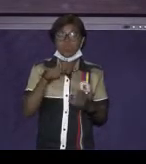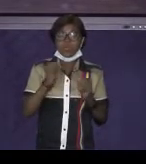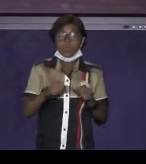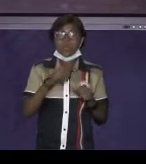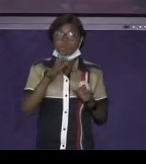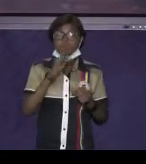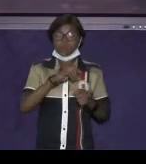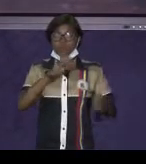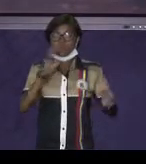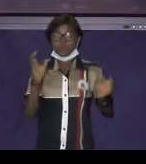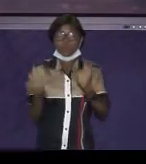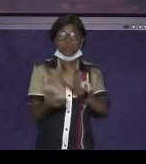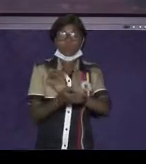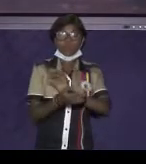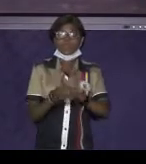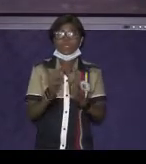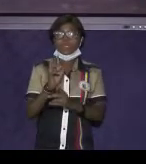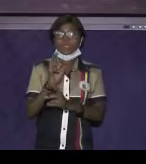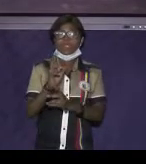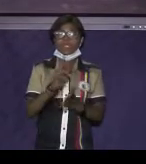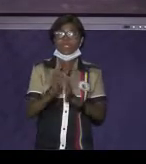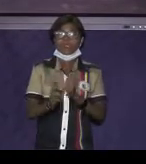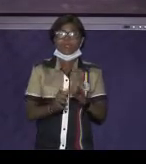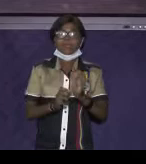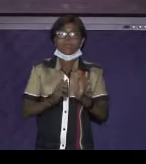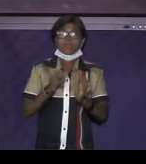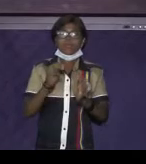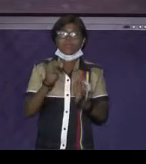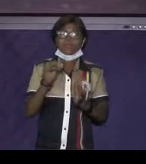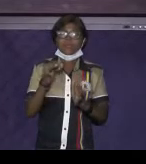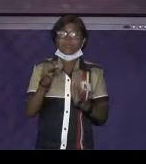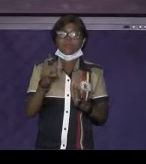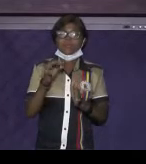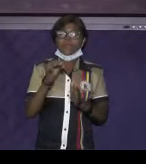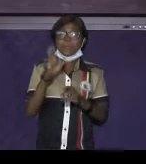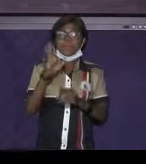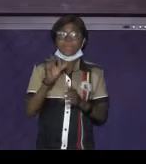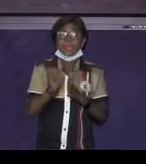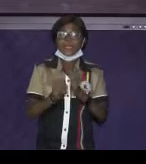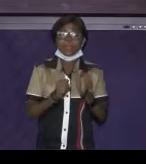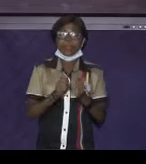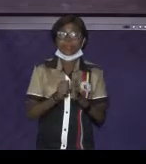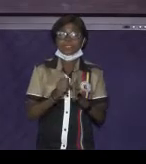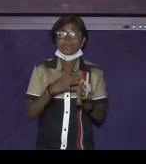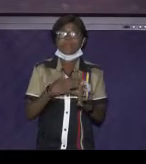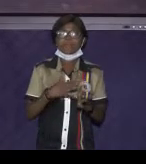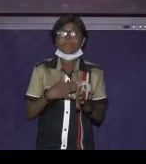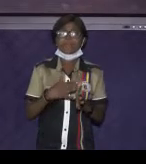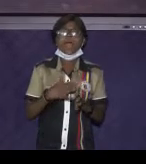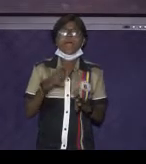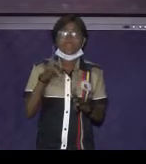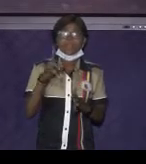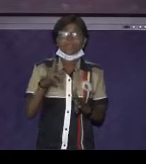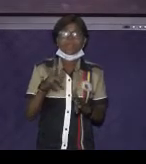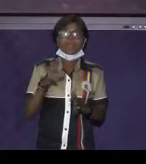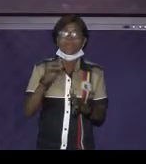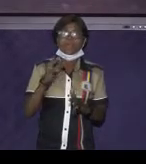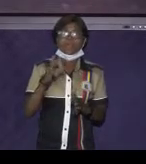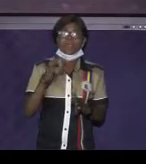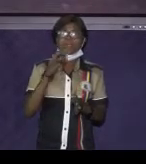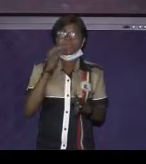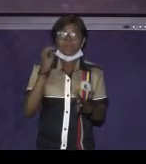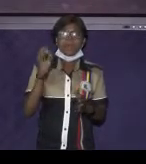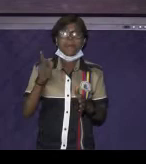convert 3 meters per second to a speed in kilometers per hour. 3 meters per second